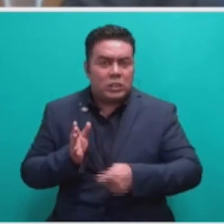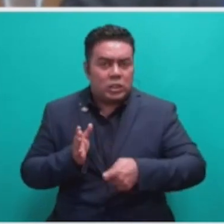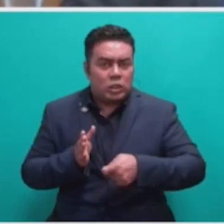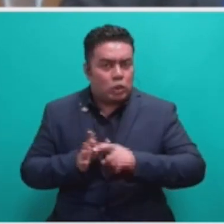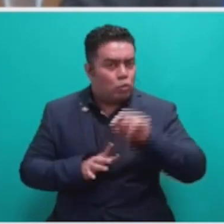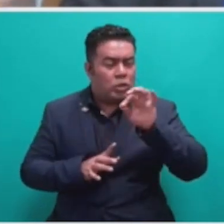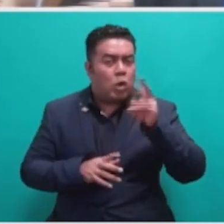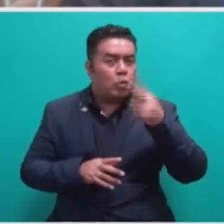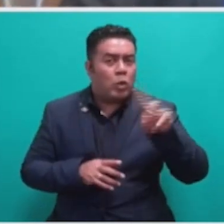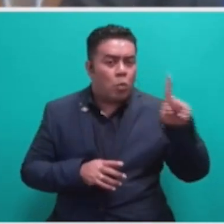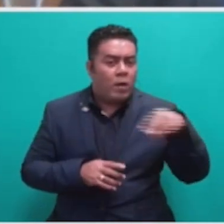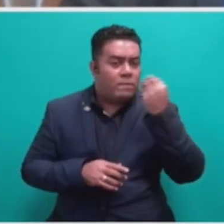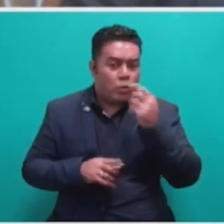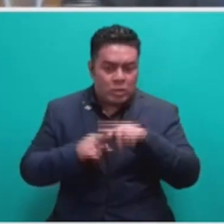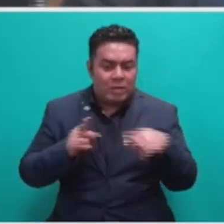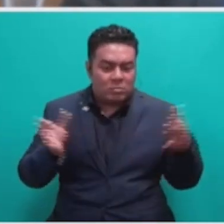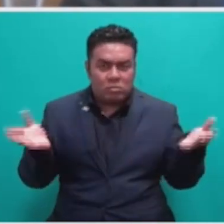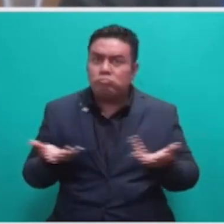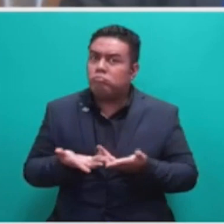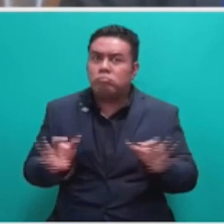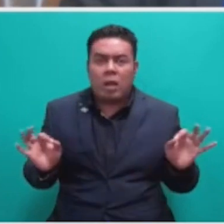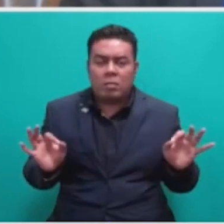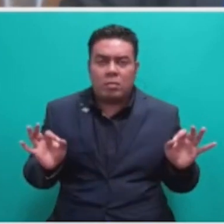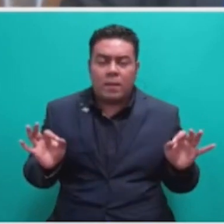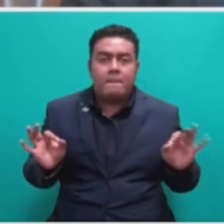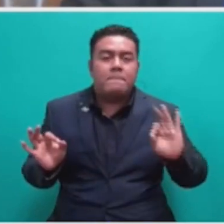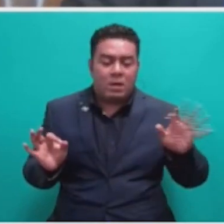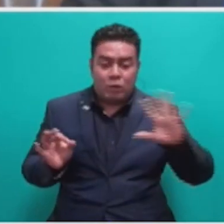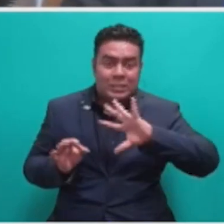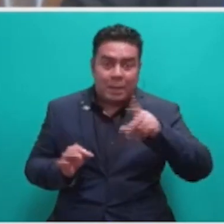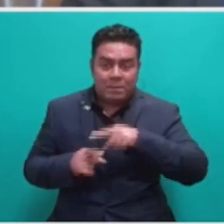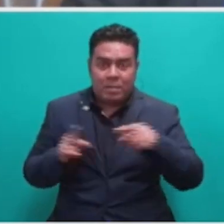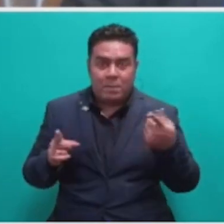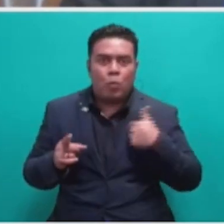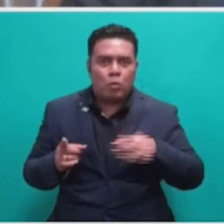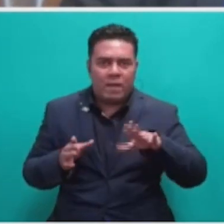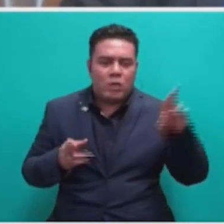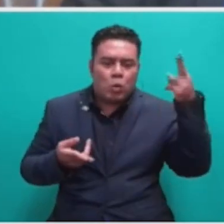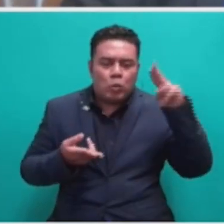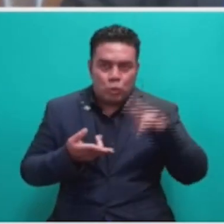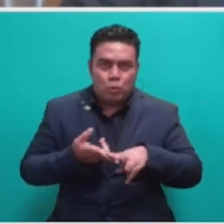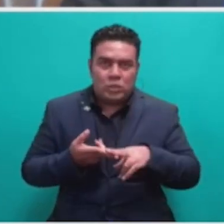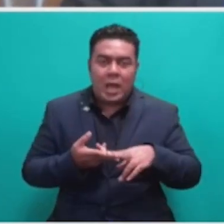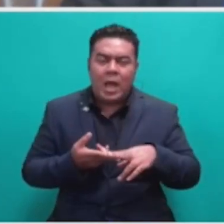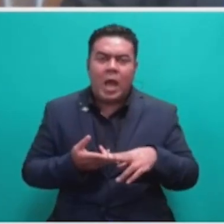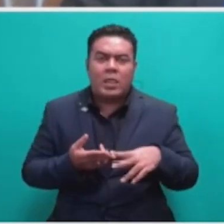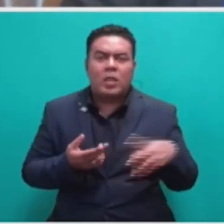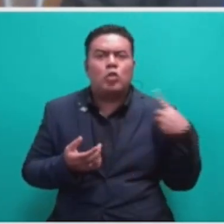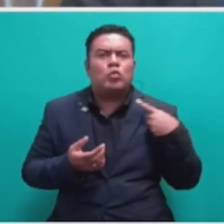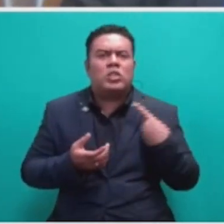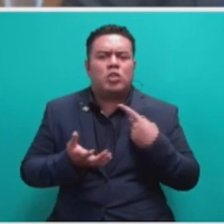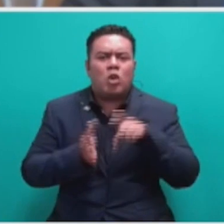items. Absolutely none. And in fact, for some of them, we have reduced the duties. And